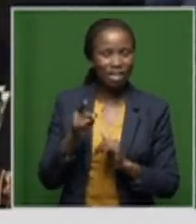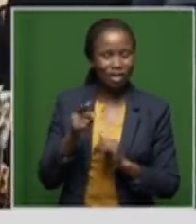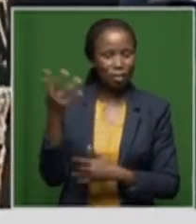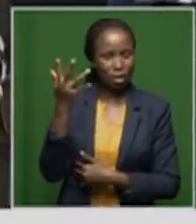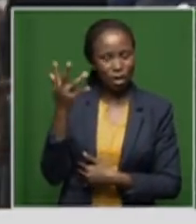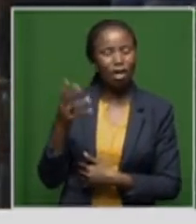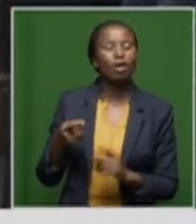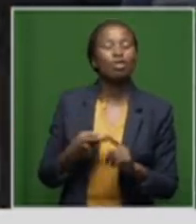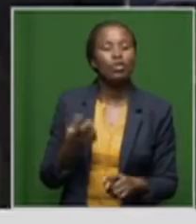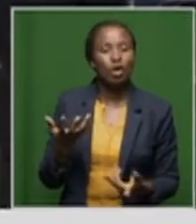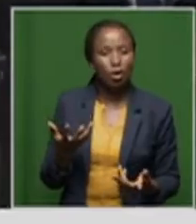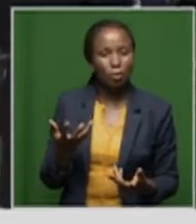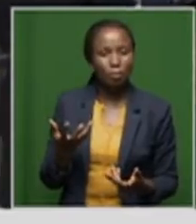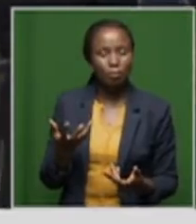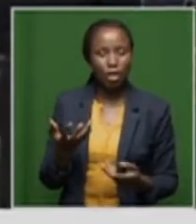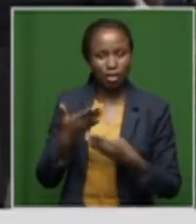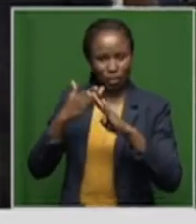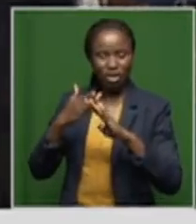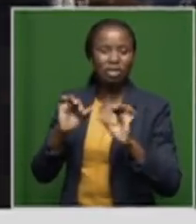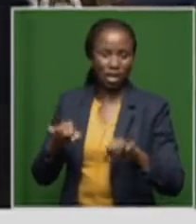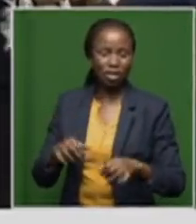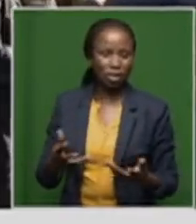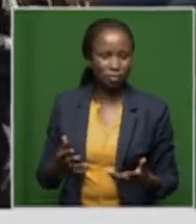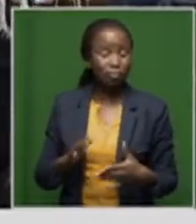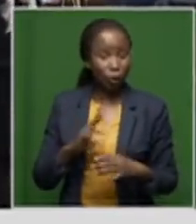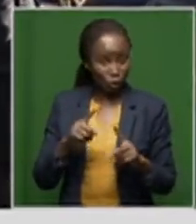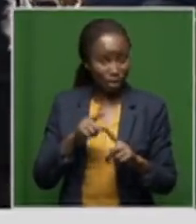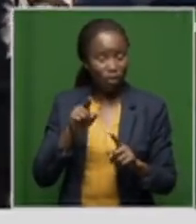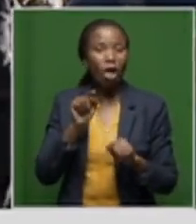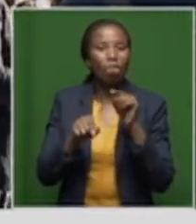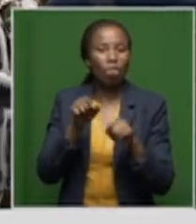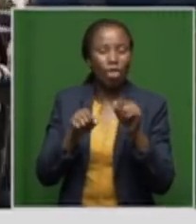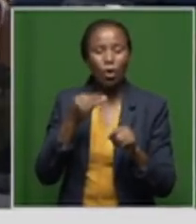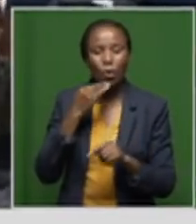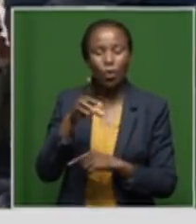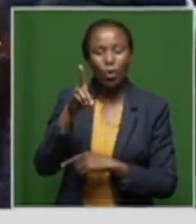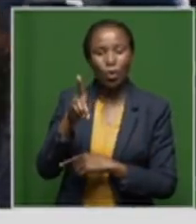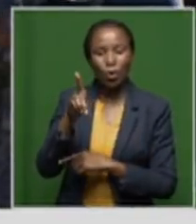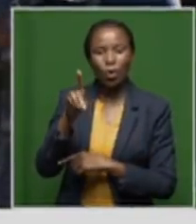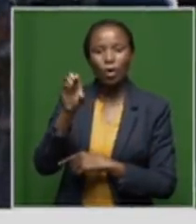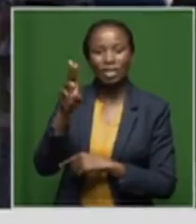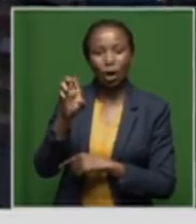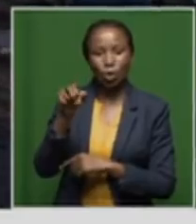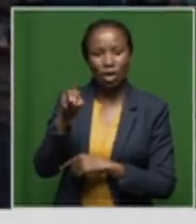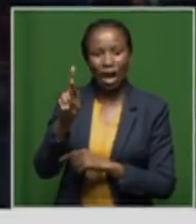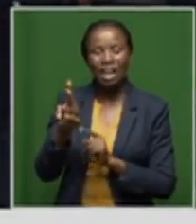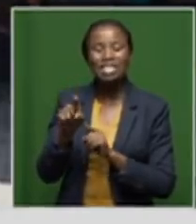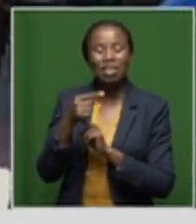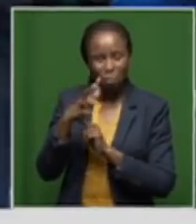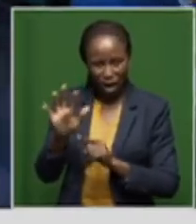presented by the defense, of course, accusing Advocate Billy Downer of having secret meetings